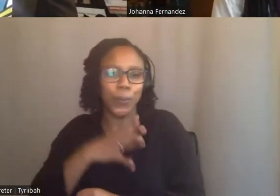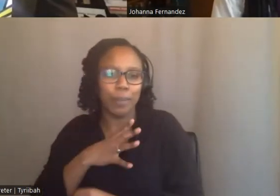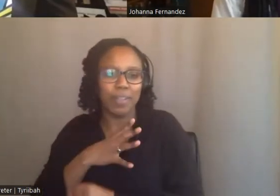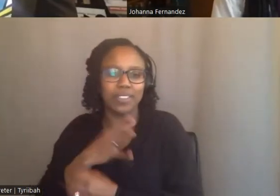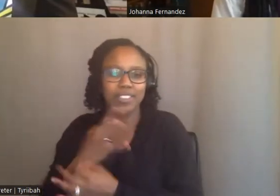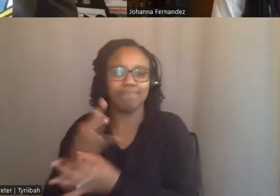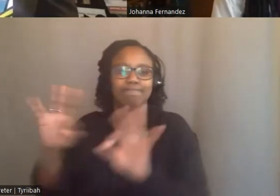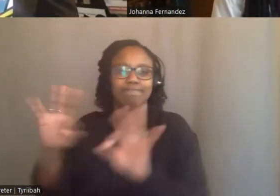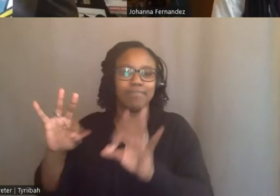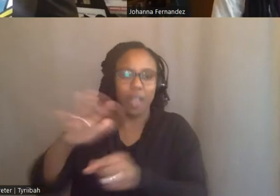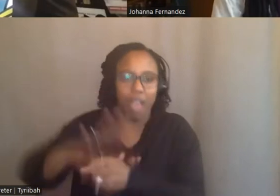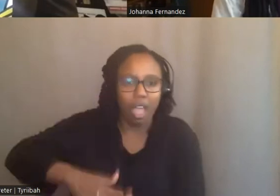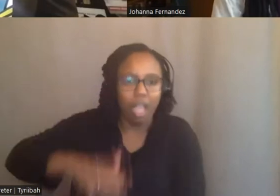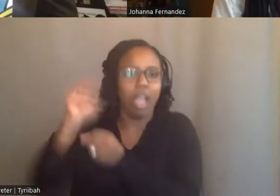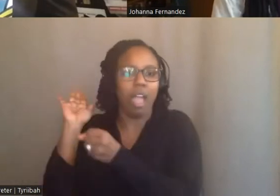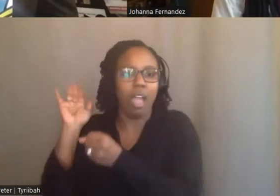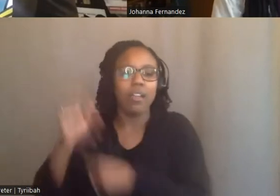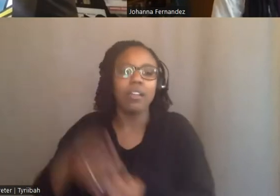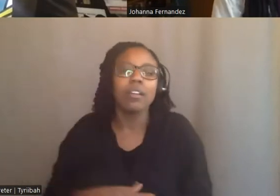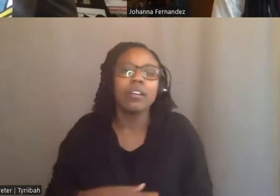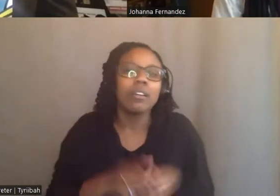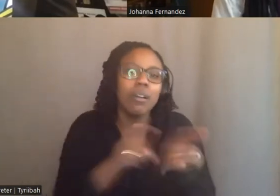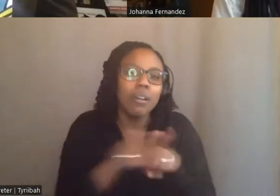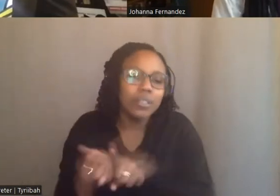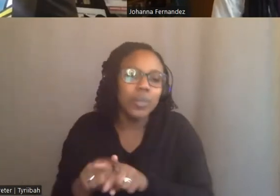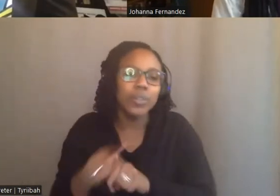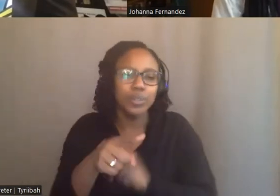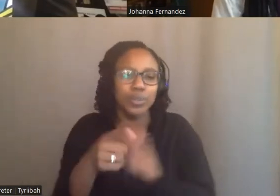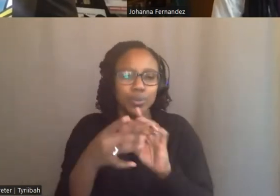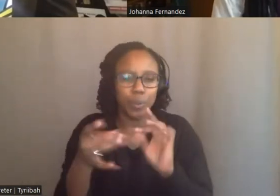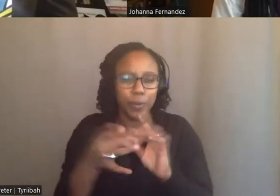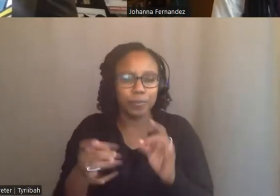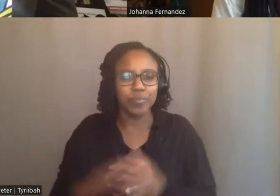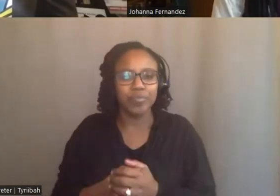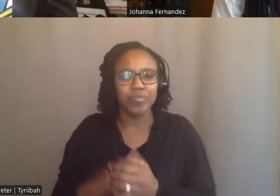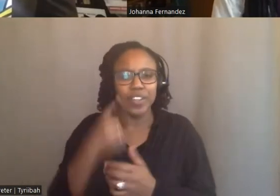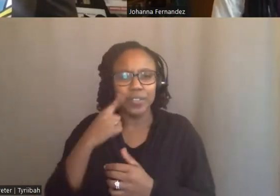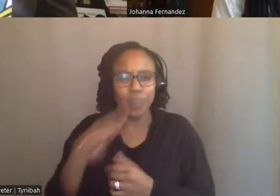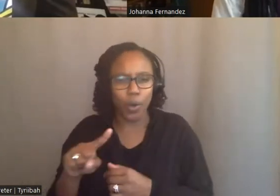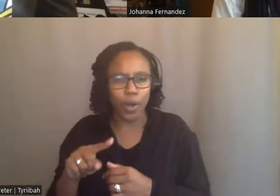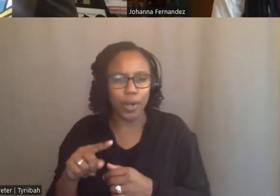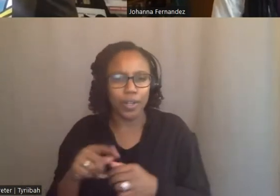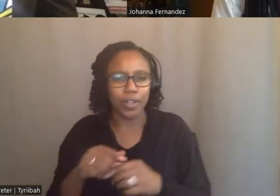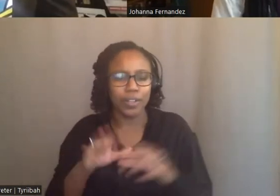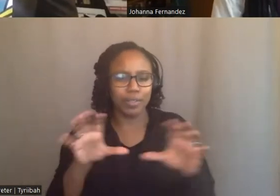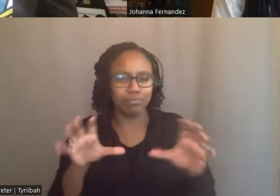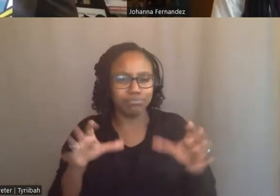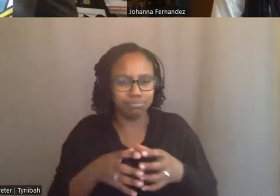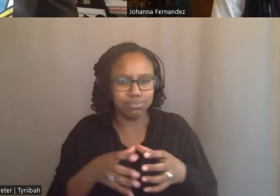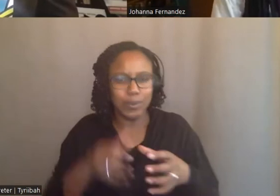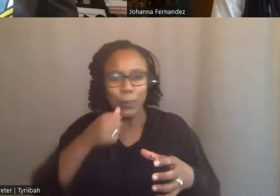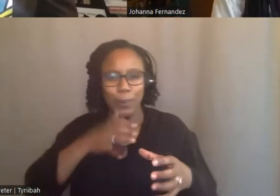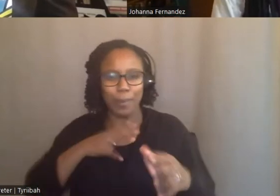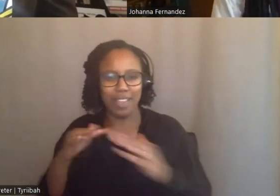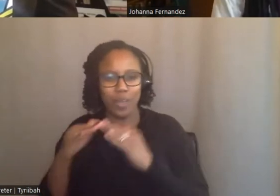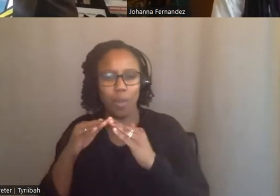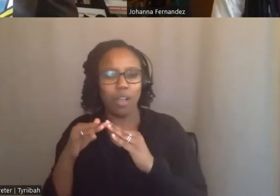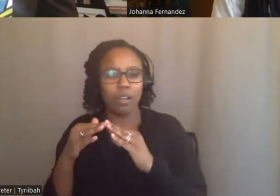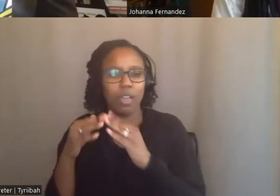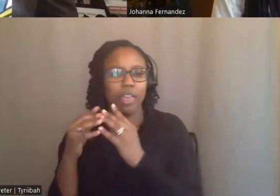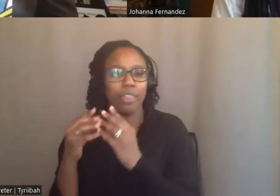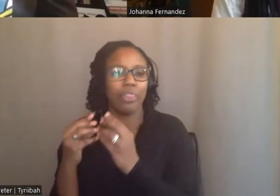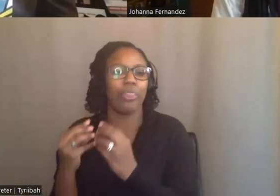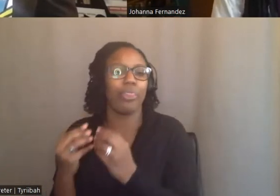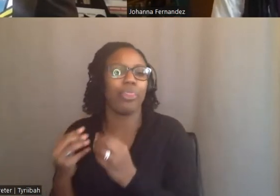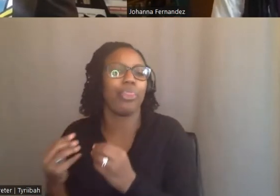the thick of party life, women's equality disappeared in the gap between word and deed. And so I was hoping